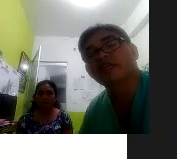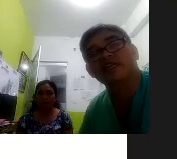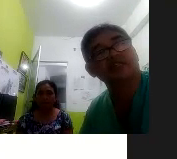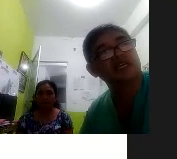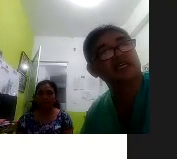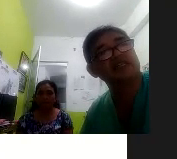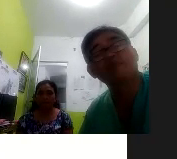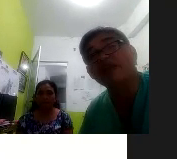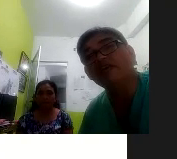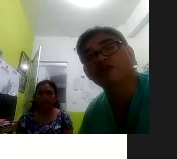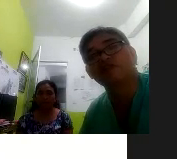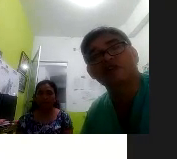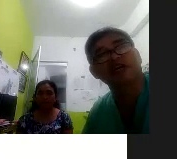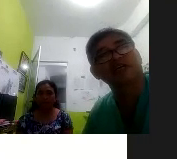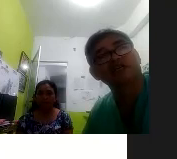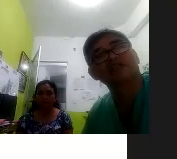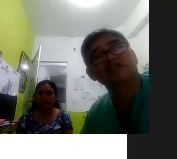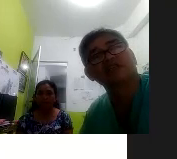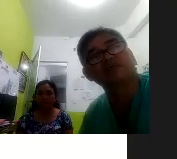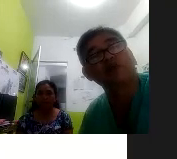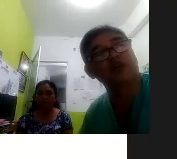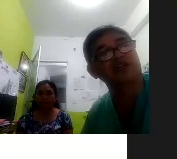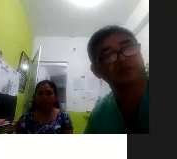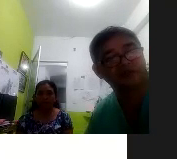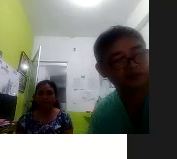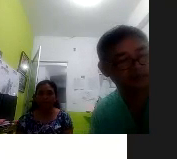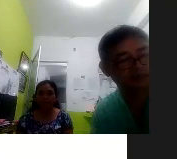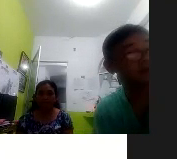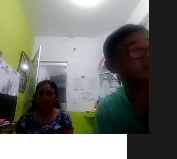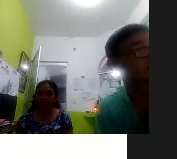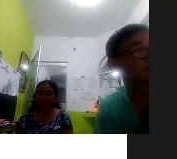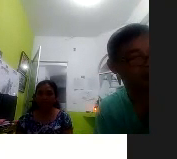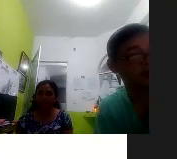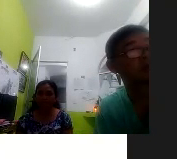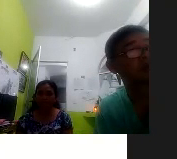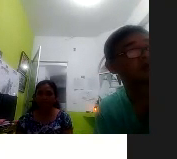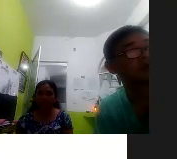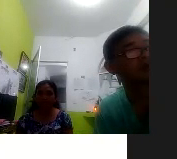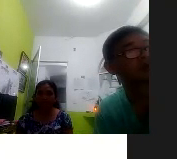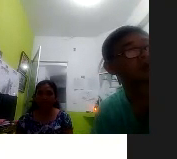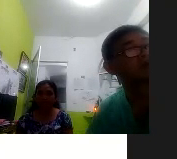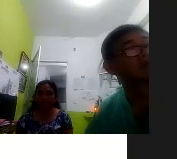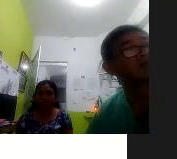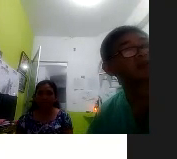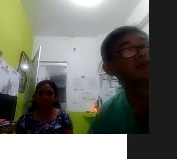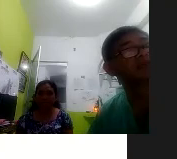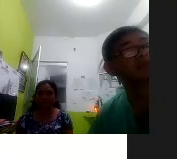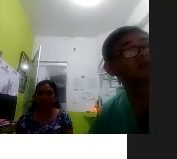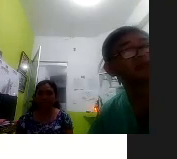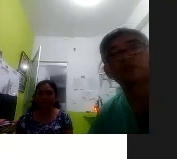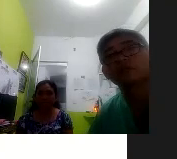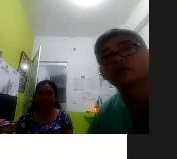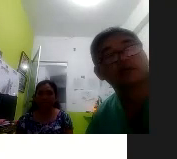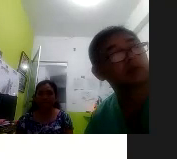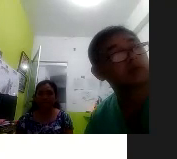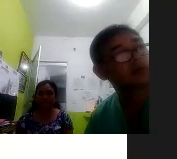respecting the beliefs of the population. Does mal de ojo